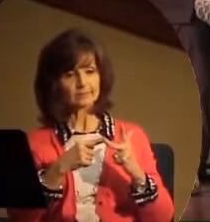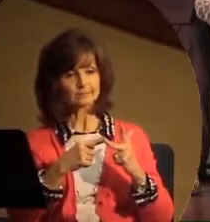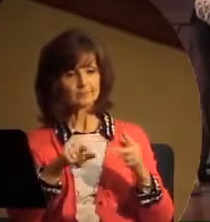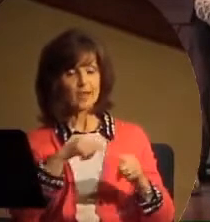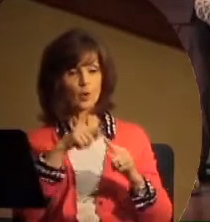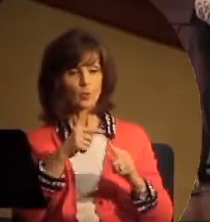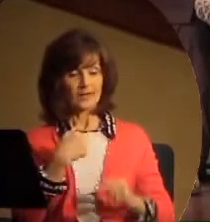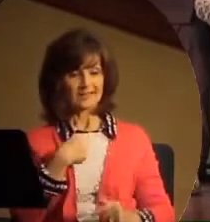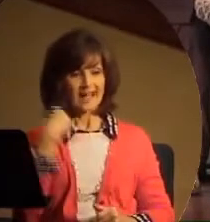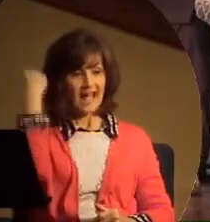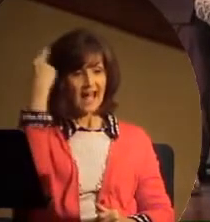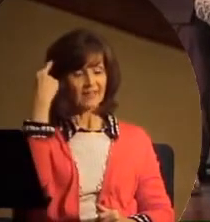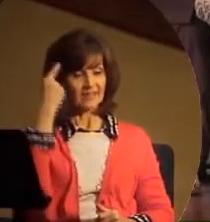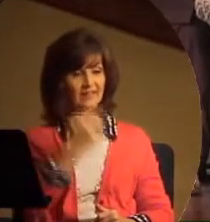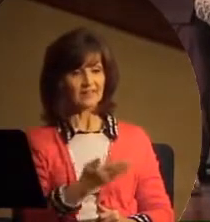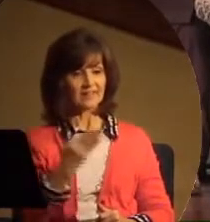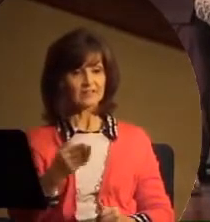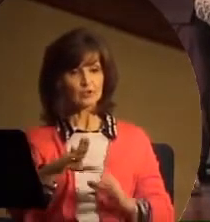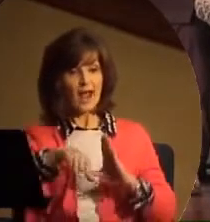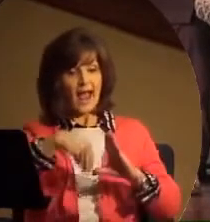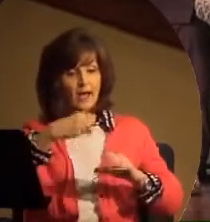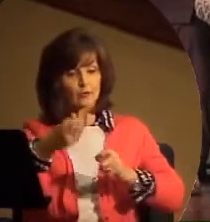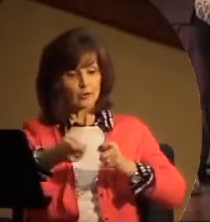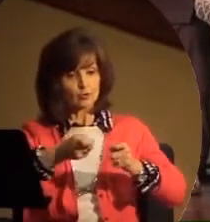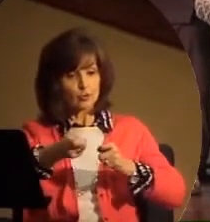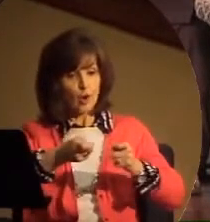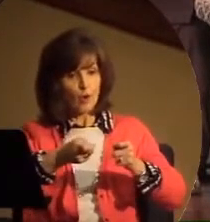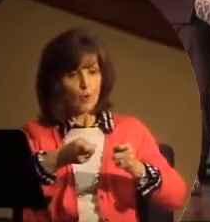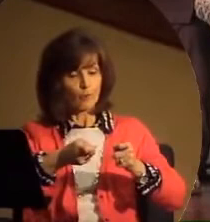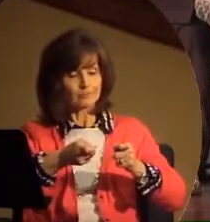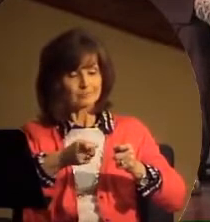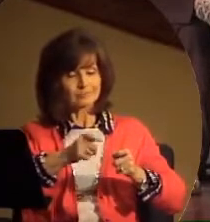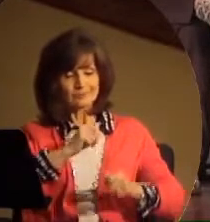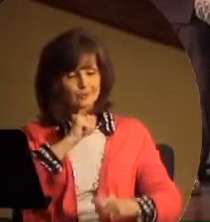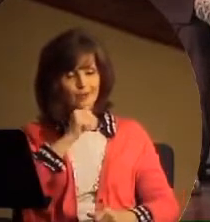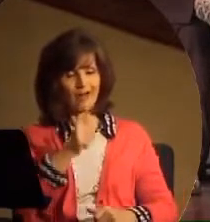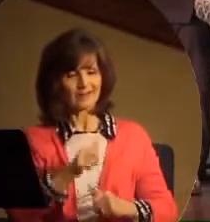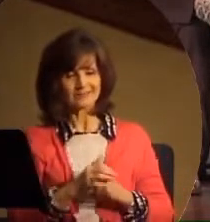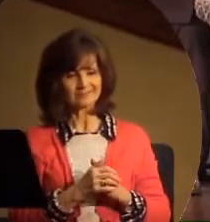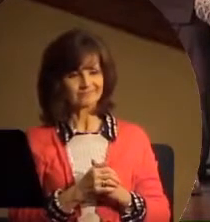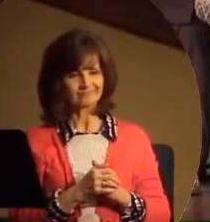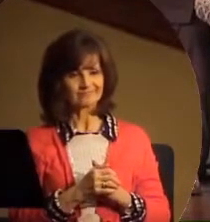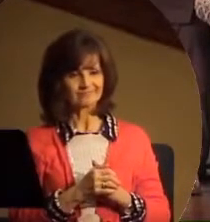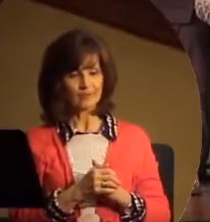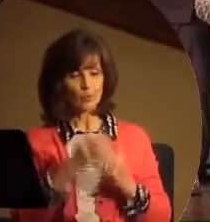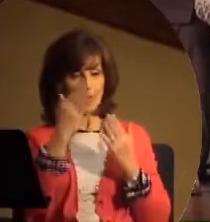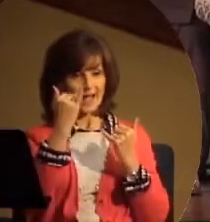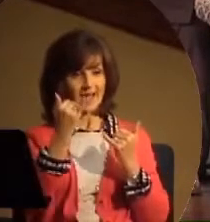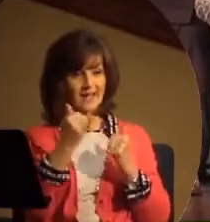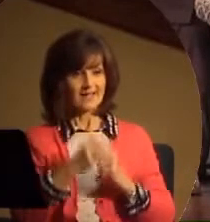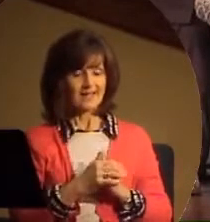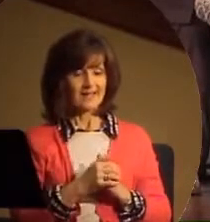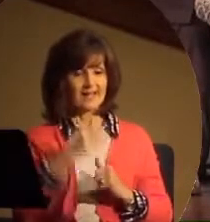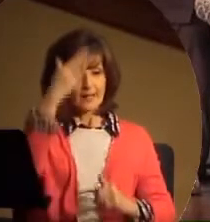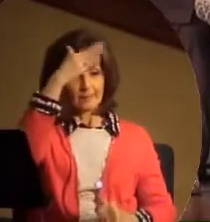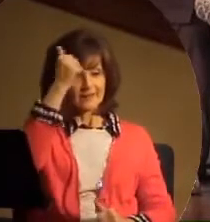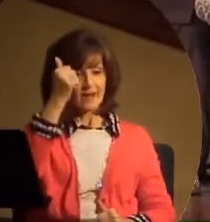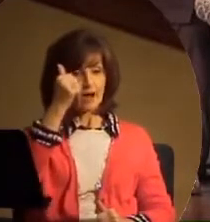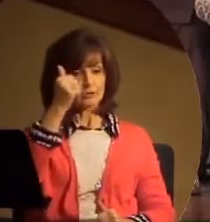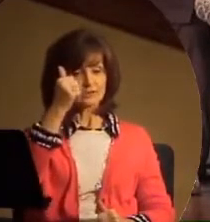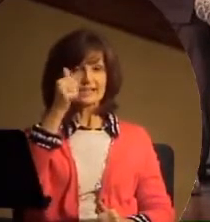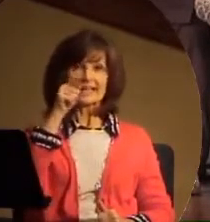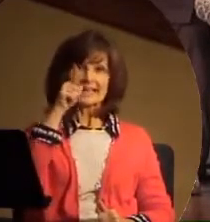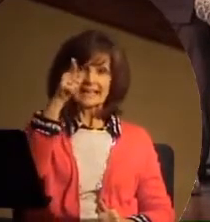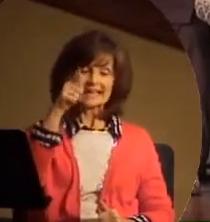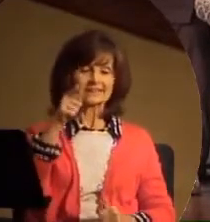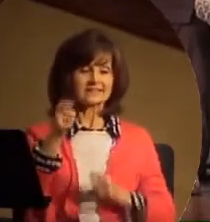when I think things are out of control, they're not. You know why? Because they're under His